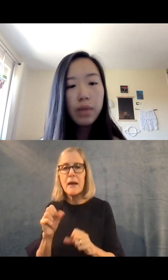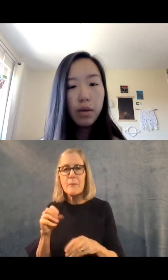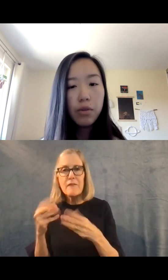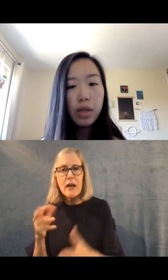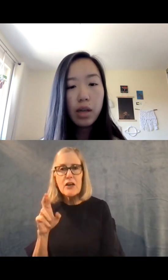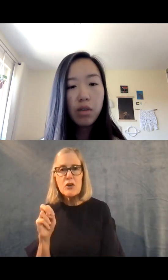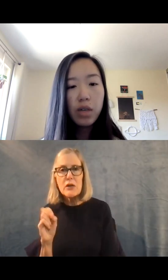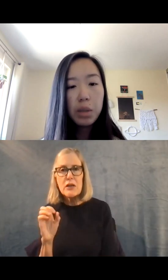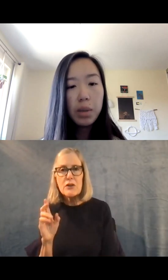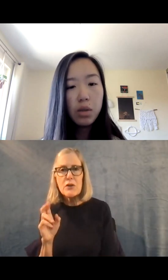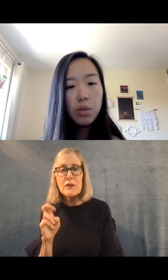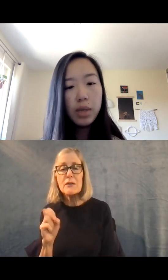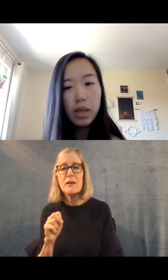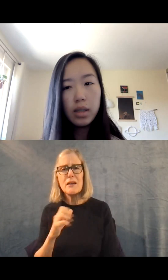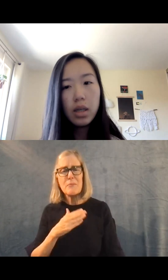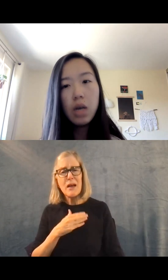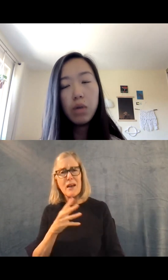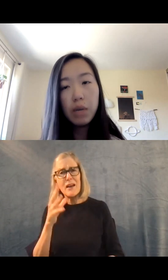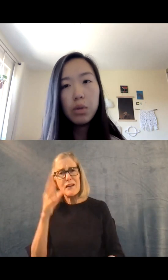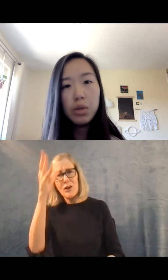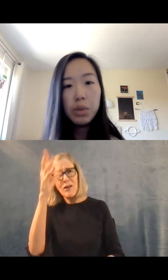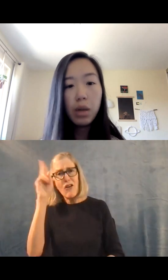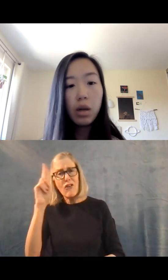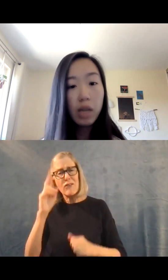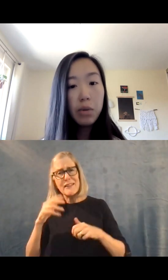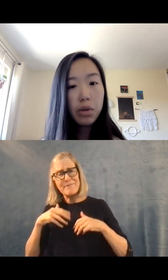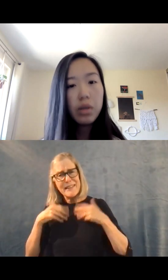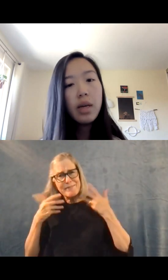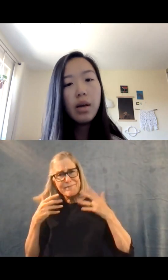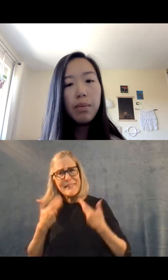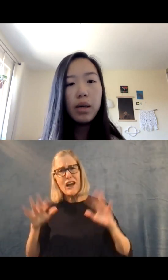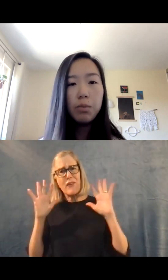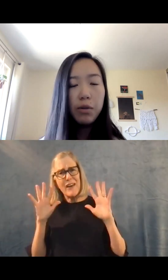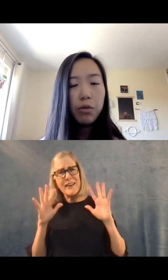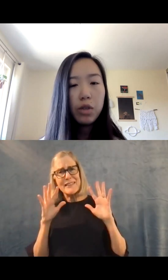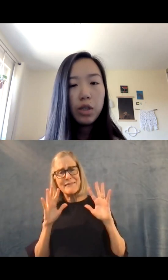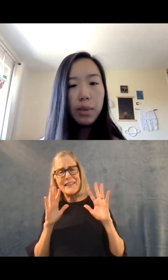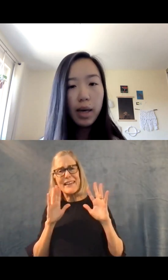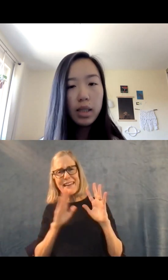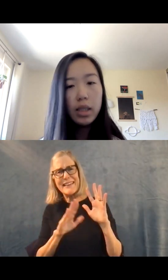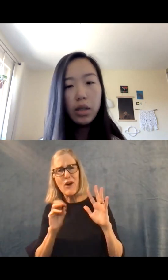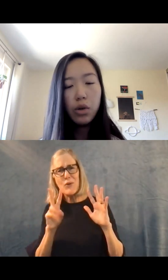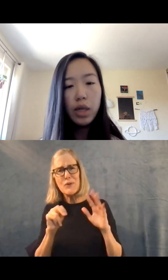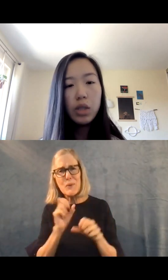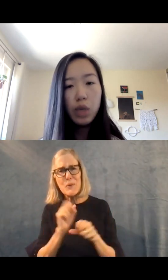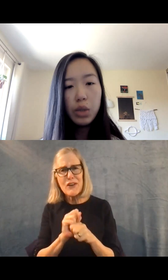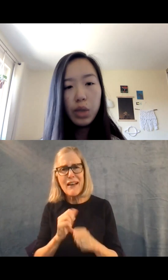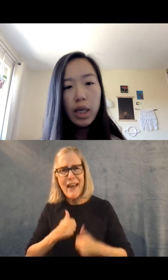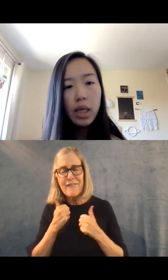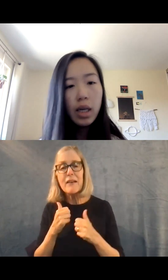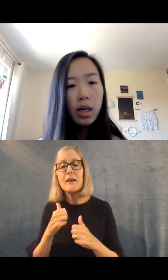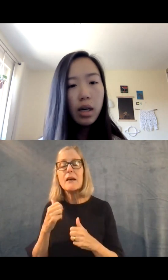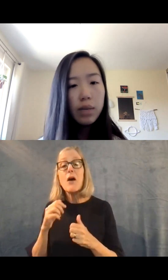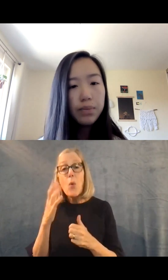that sacrifice by my uncle, because we were able to spend a lot of time with her before she passed in early